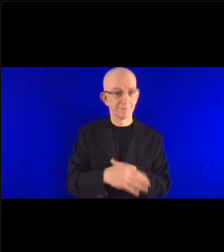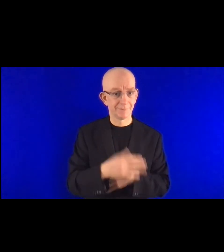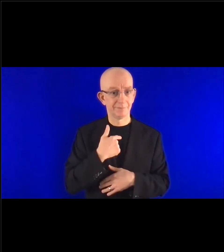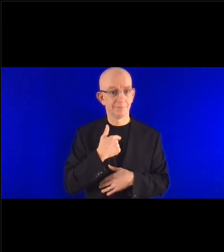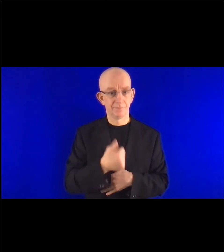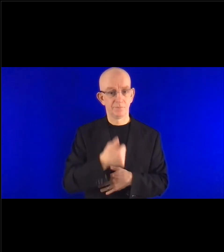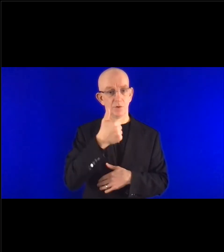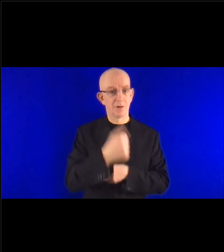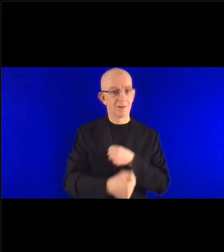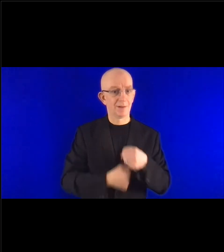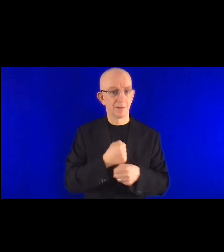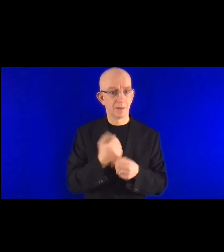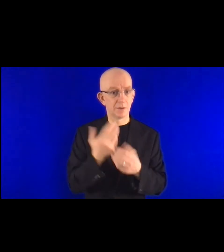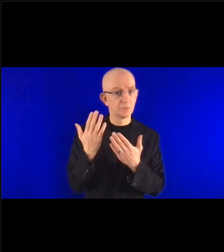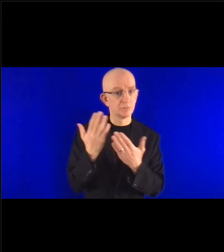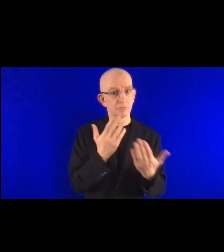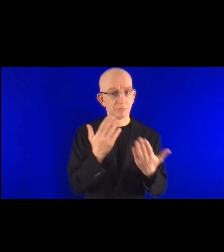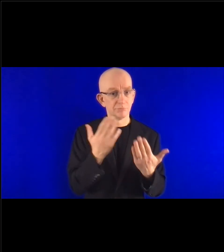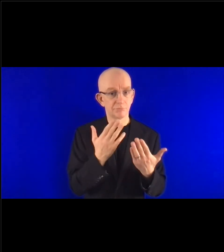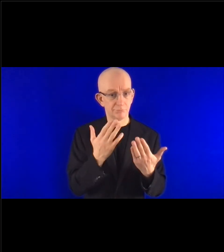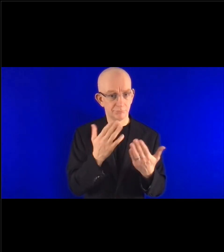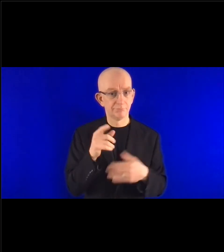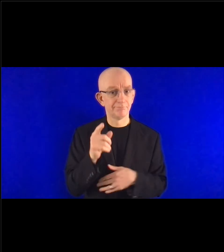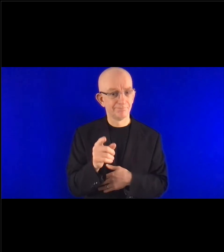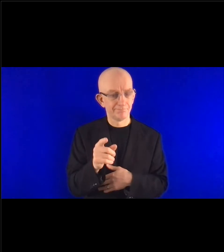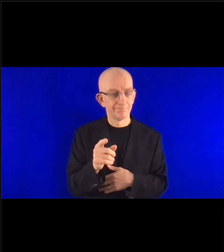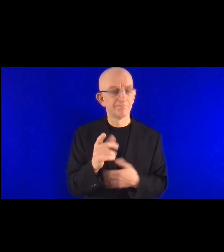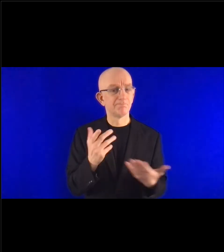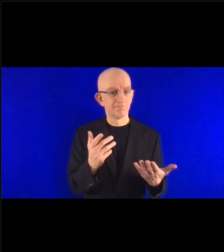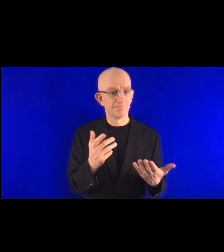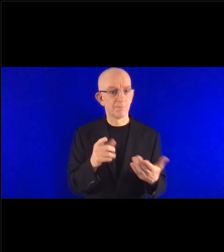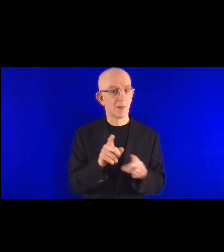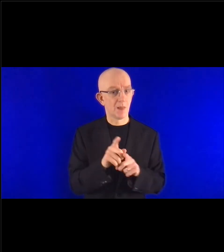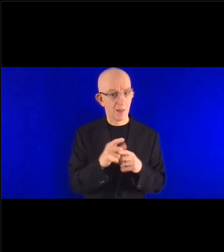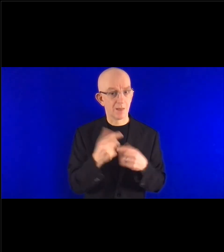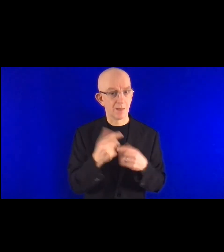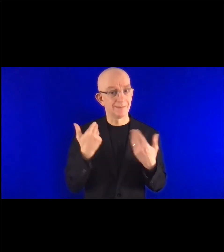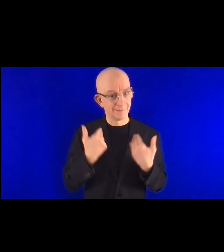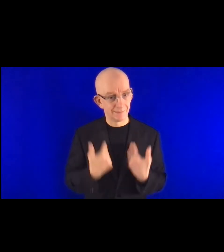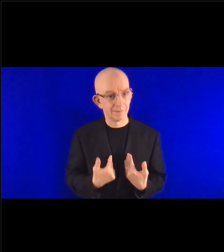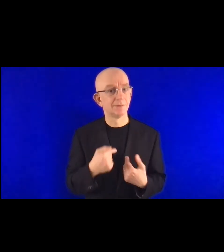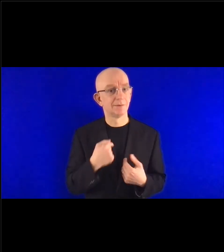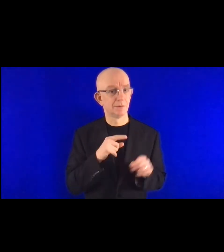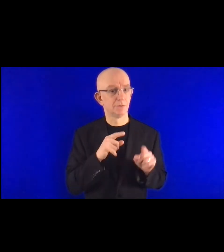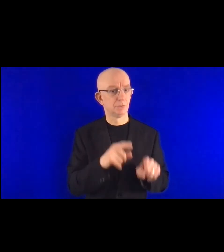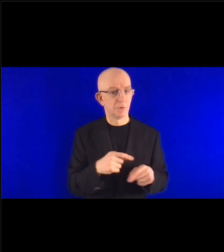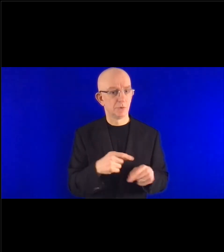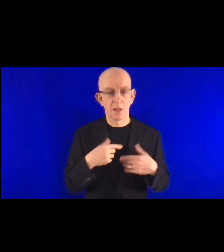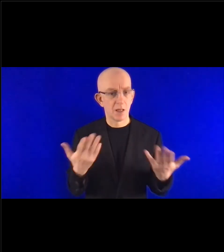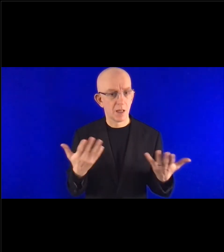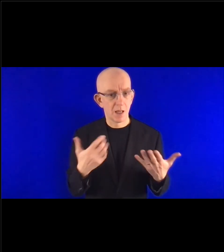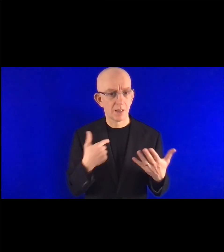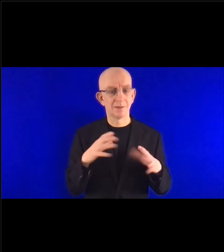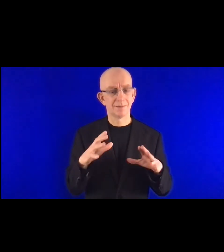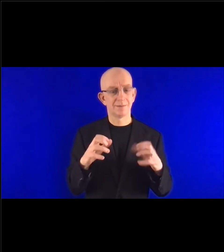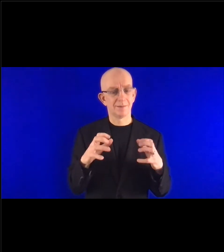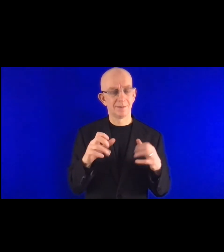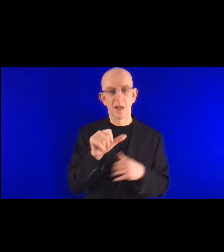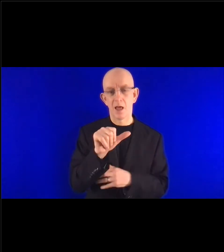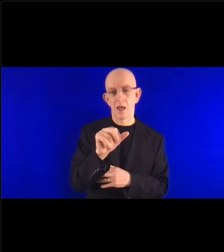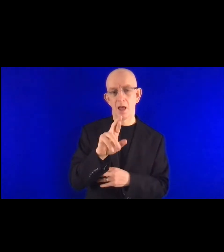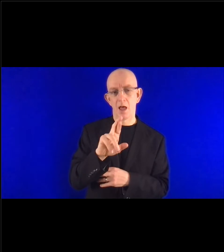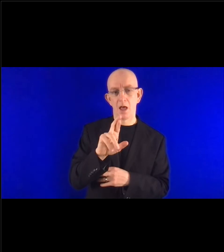arthritis, fibromyalgia, depression, and anxiety. I'm wearing a green t-shirt, some glasses, and